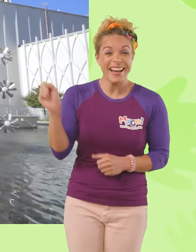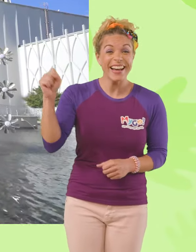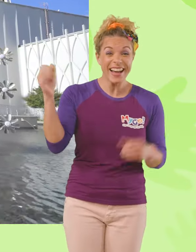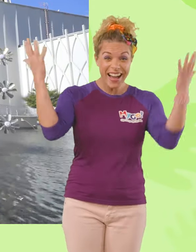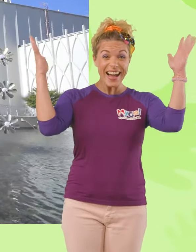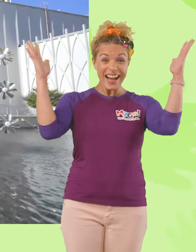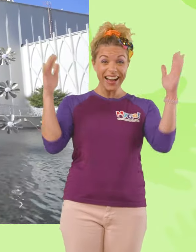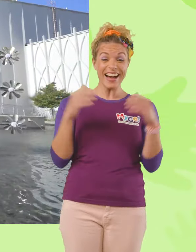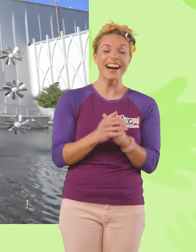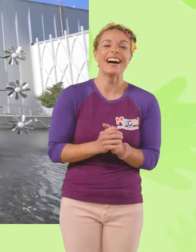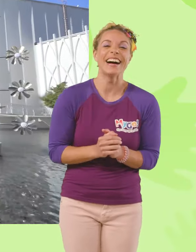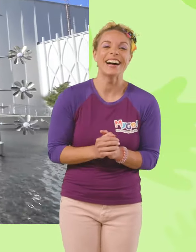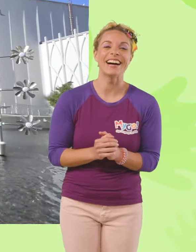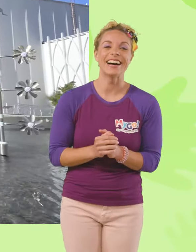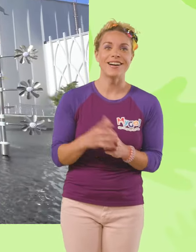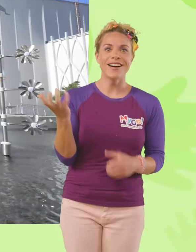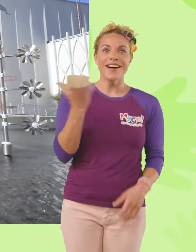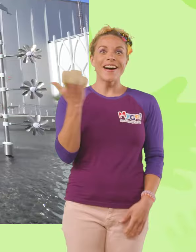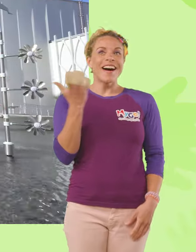Yeah, we're doing it. Whoa.